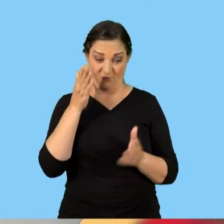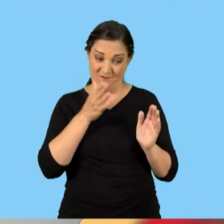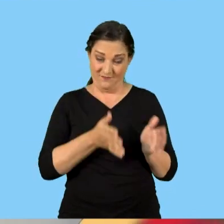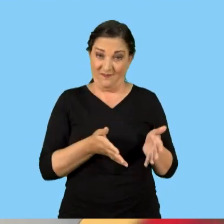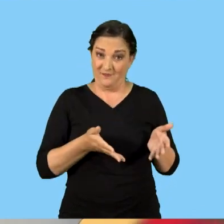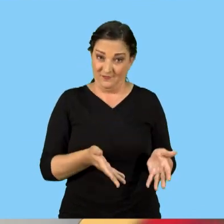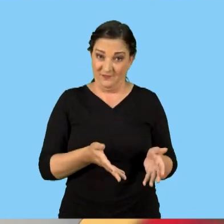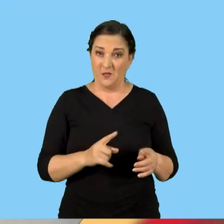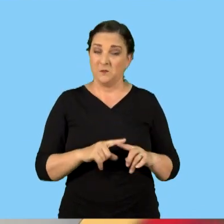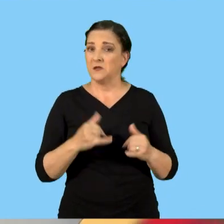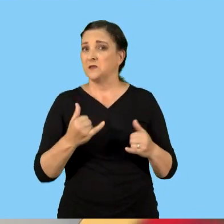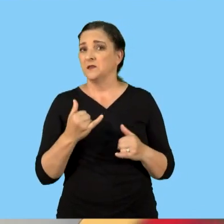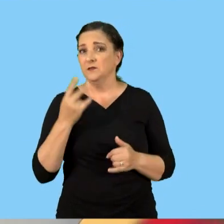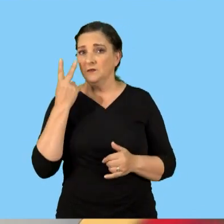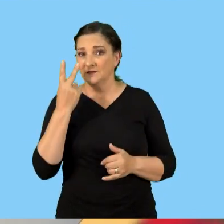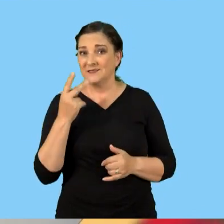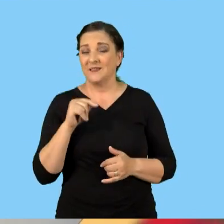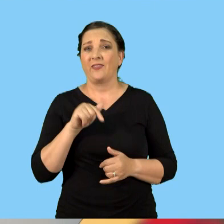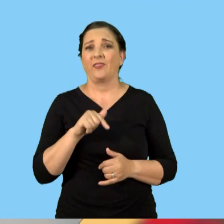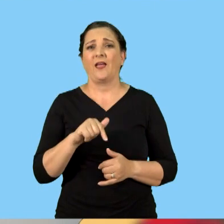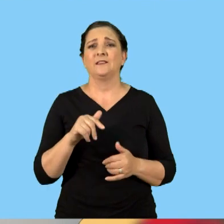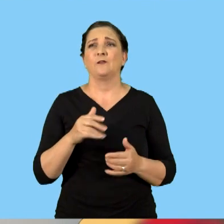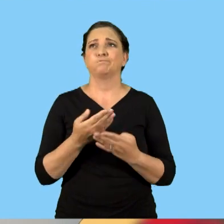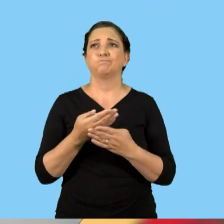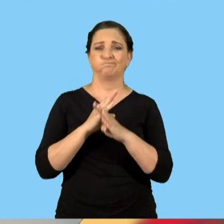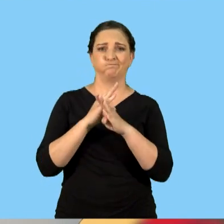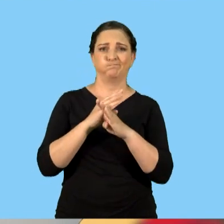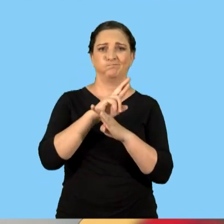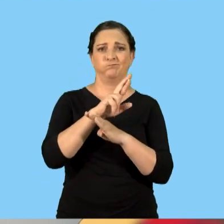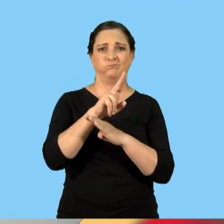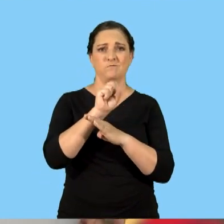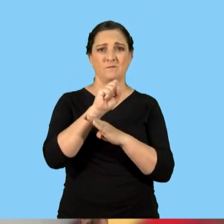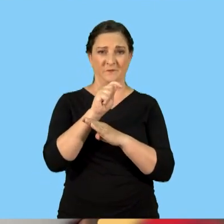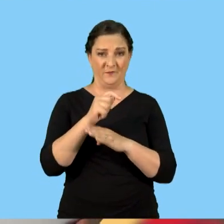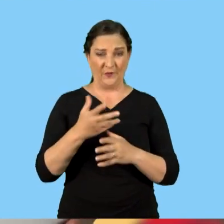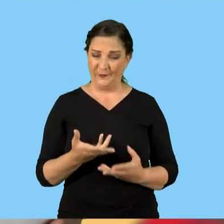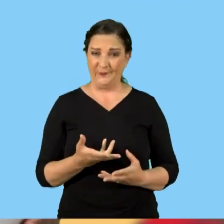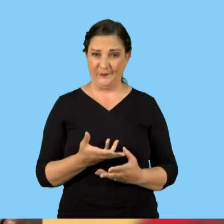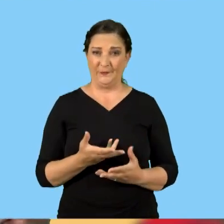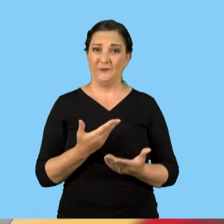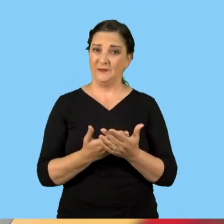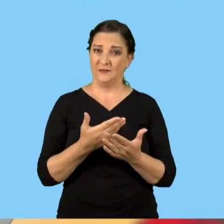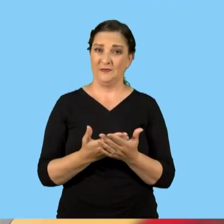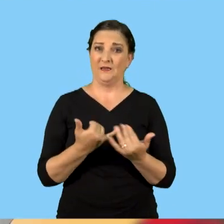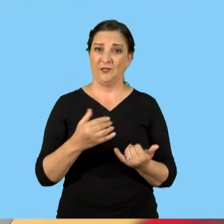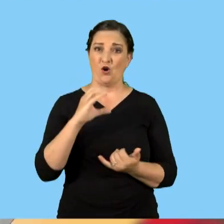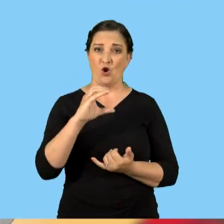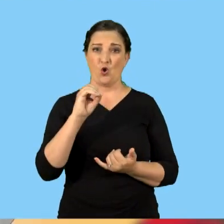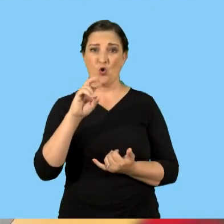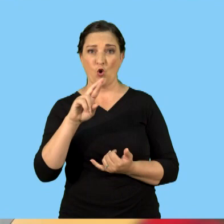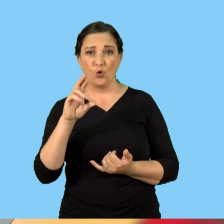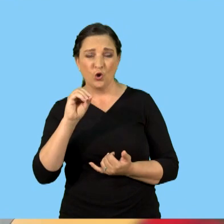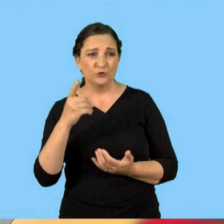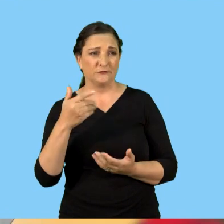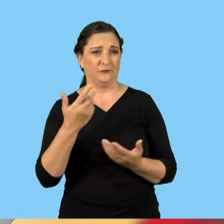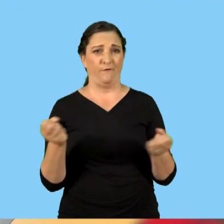that we know that, let's see what ways that we can use to prevent that rust, because we know that rust it is costing us a lot in terms of